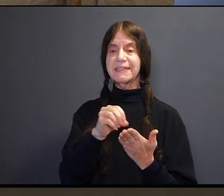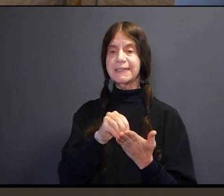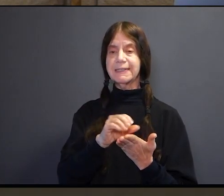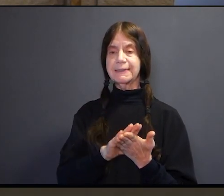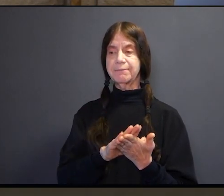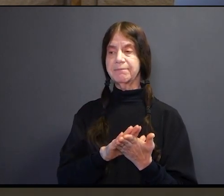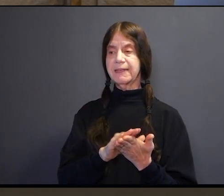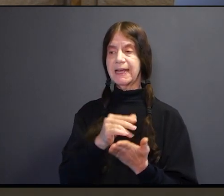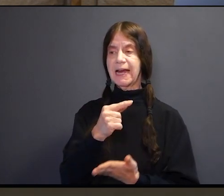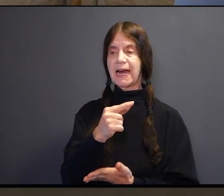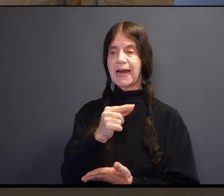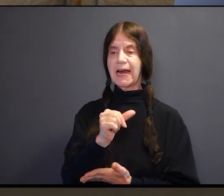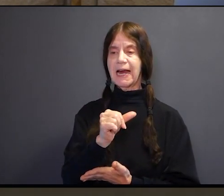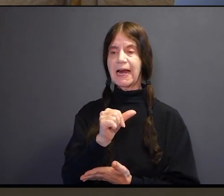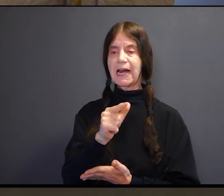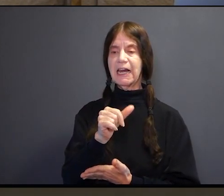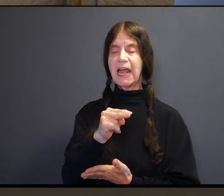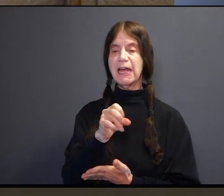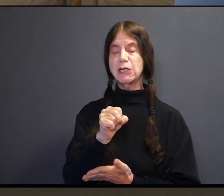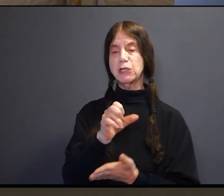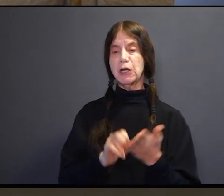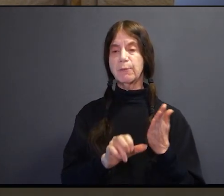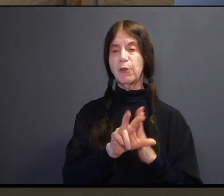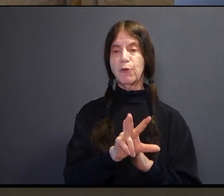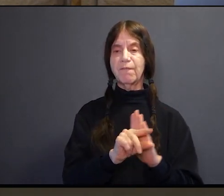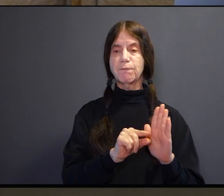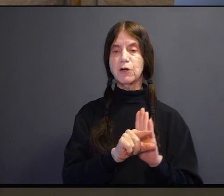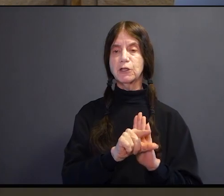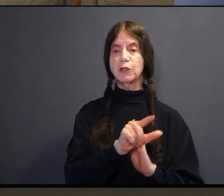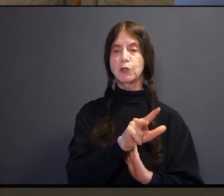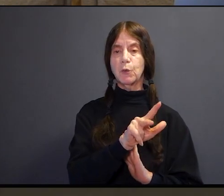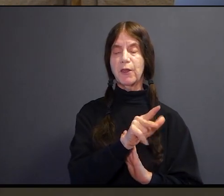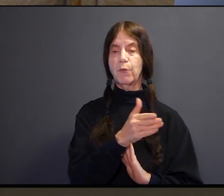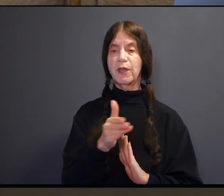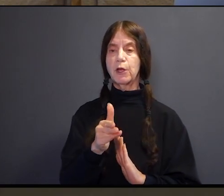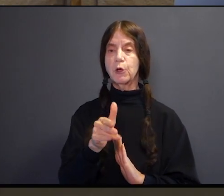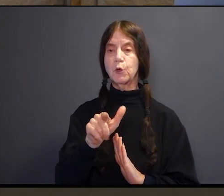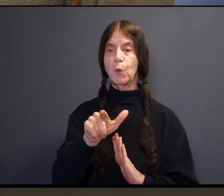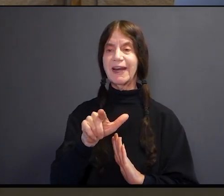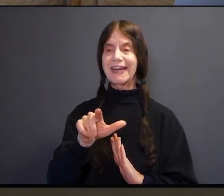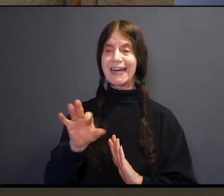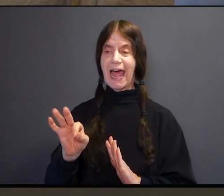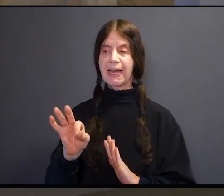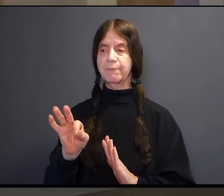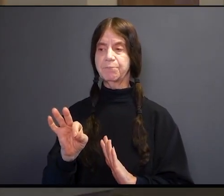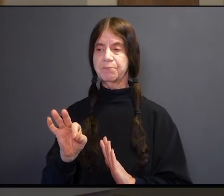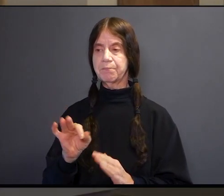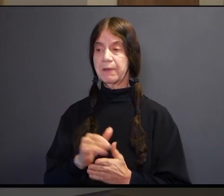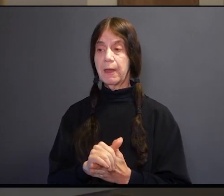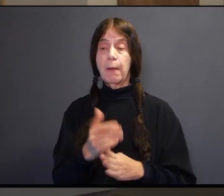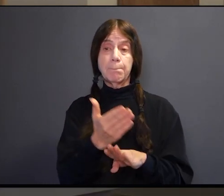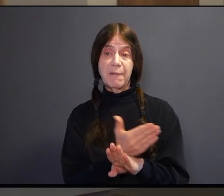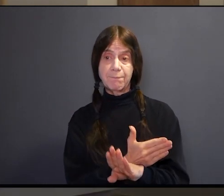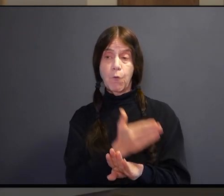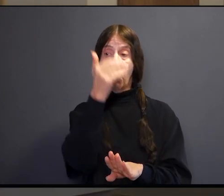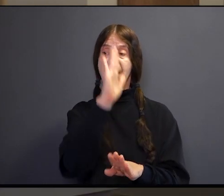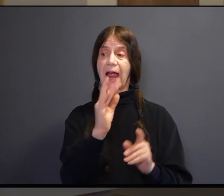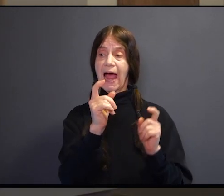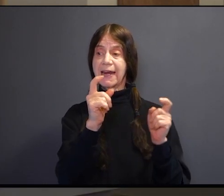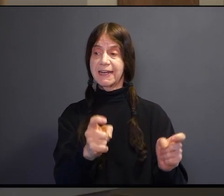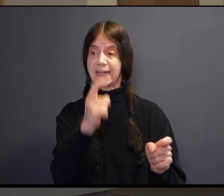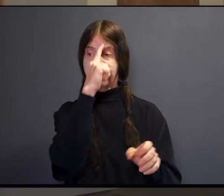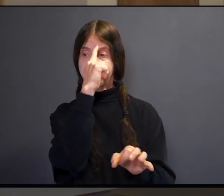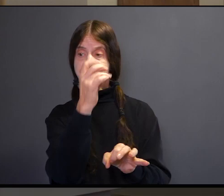epistle lesson is written in Galatians chapter 3, verses 23 to 29. Now